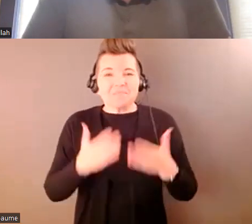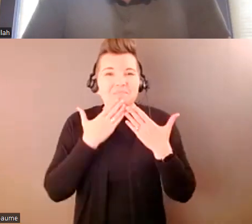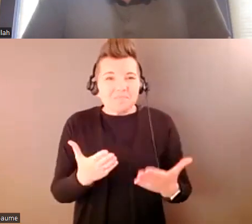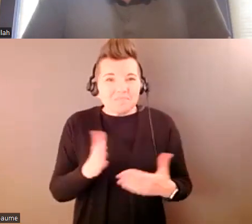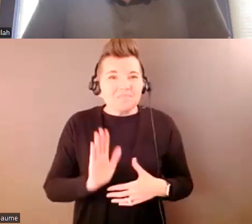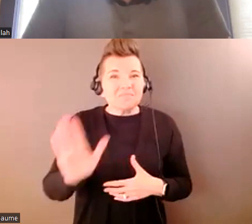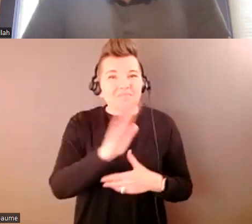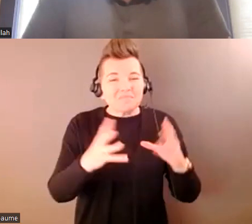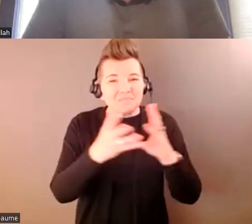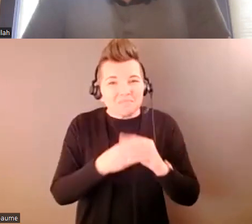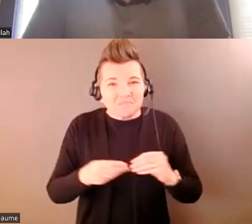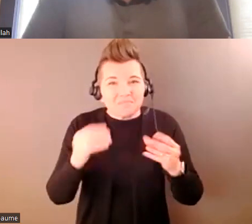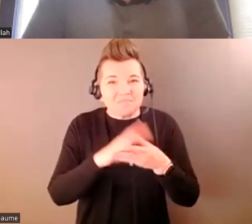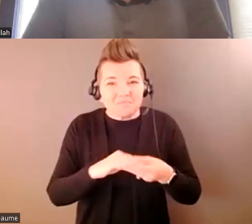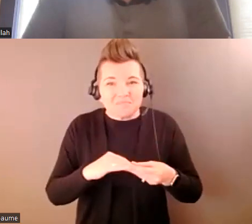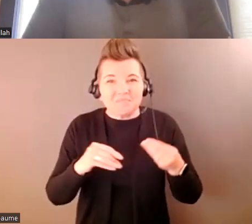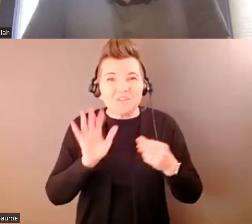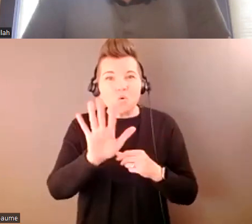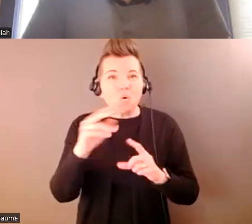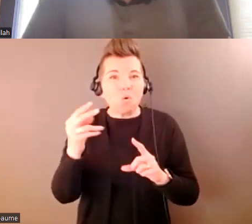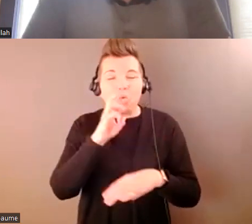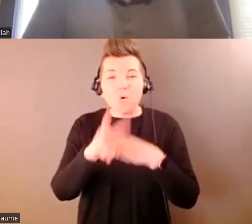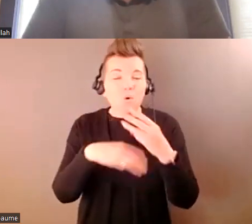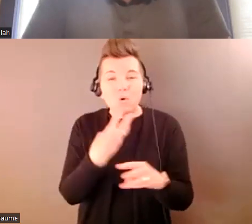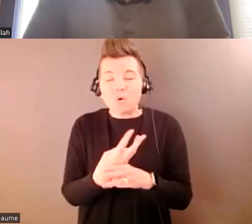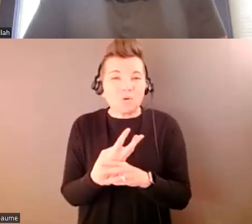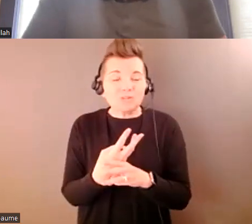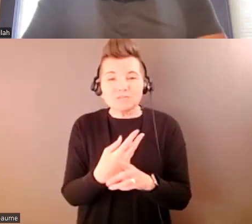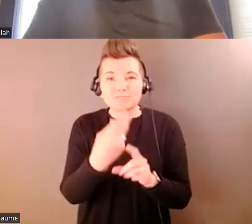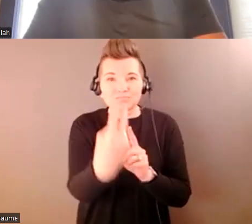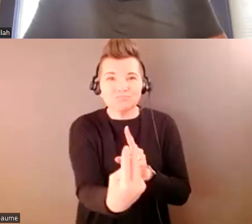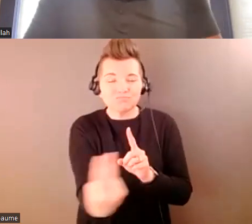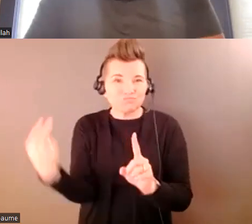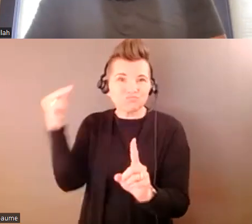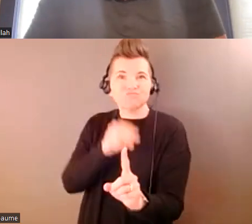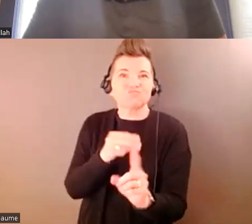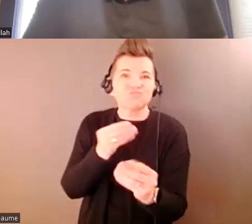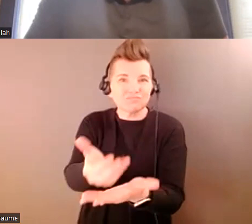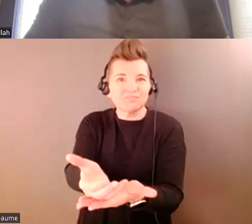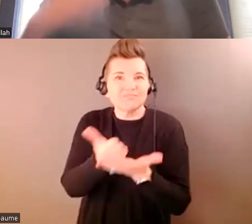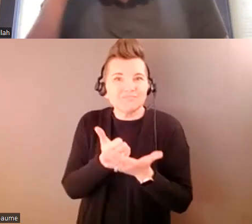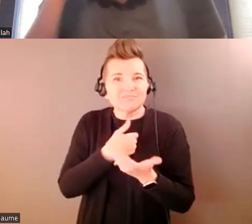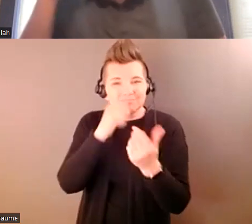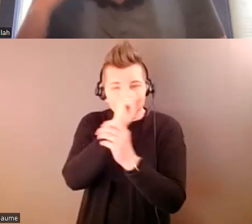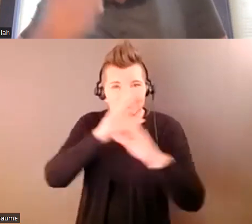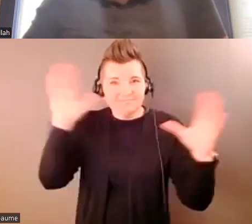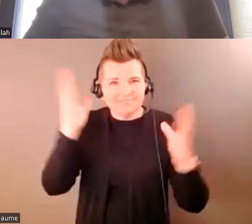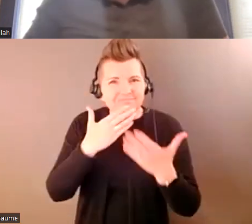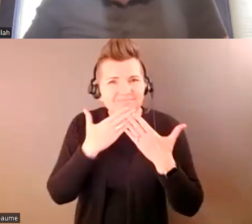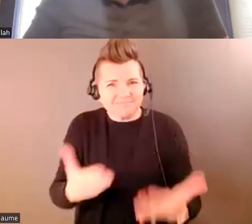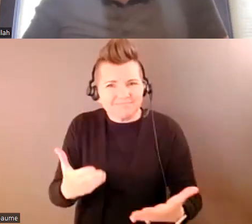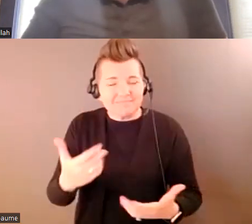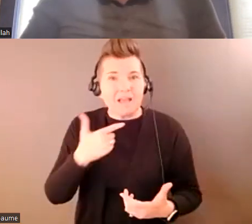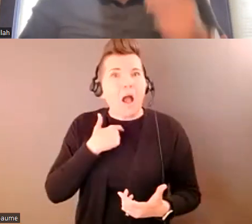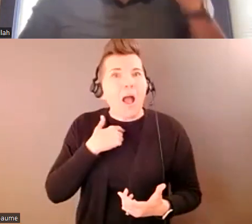And you've also stimulated other things that I think are worthy of discussion. You know, I'm interested in the reduced ambulance